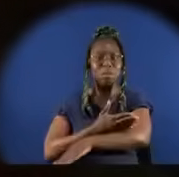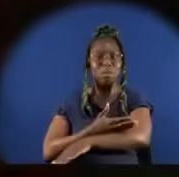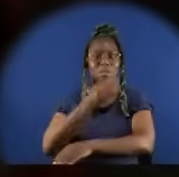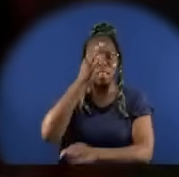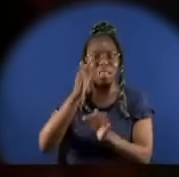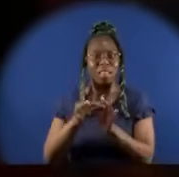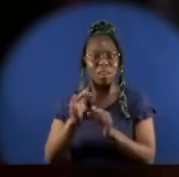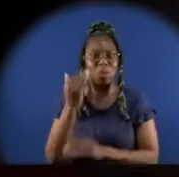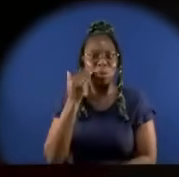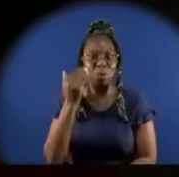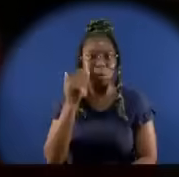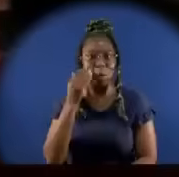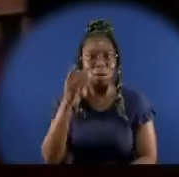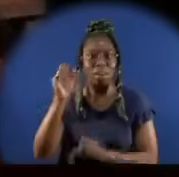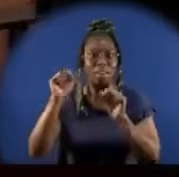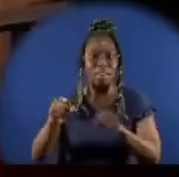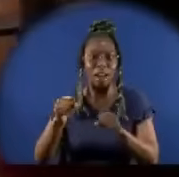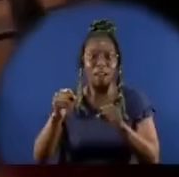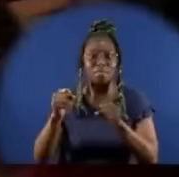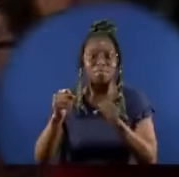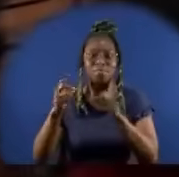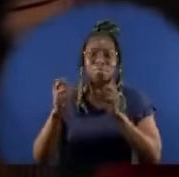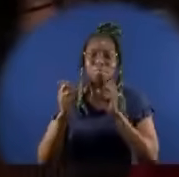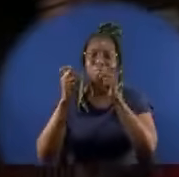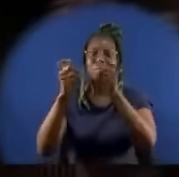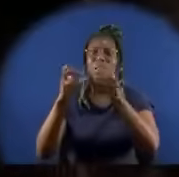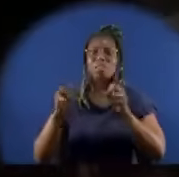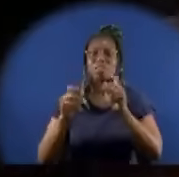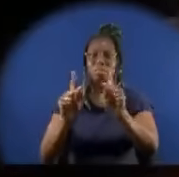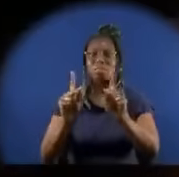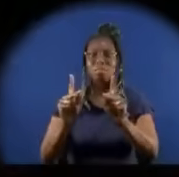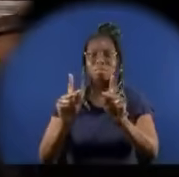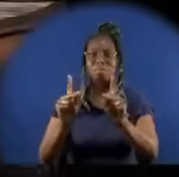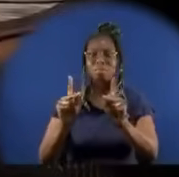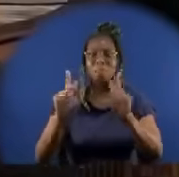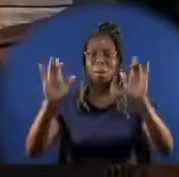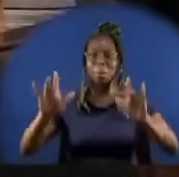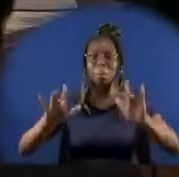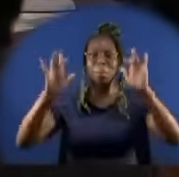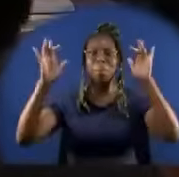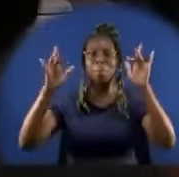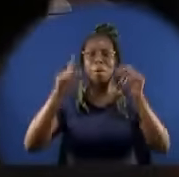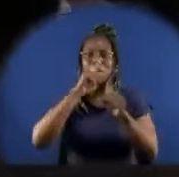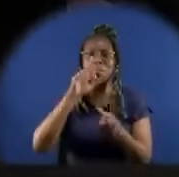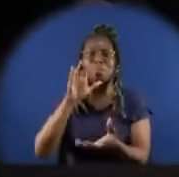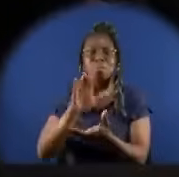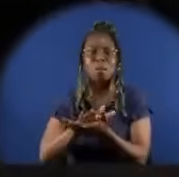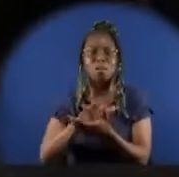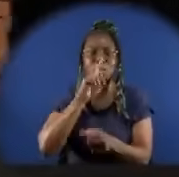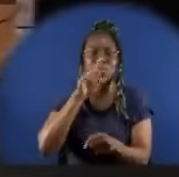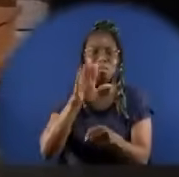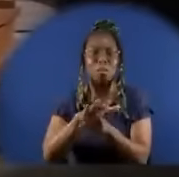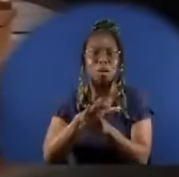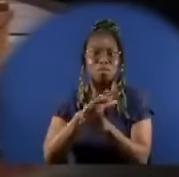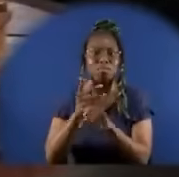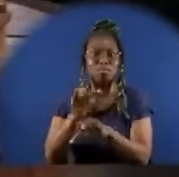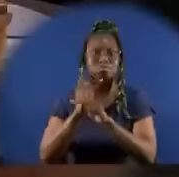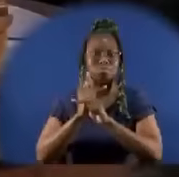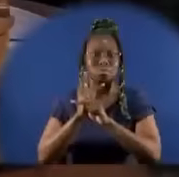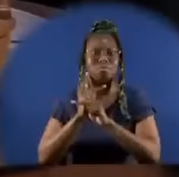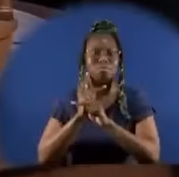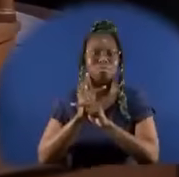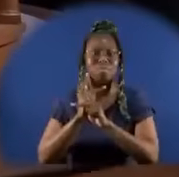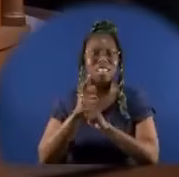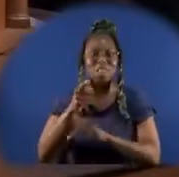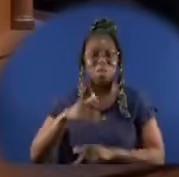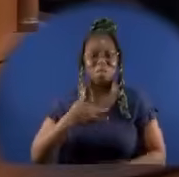a way maker, miracle worker, promise keeper, light in the darkness. My